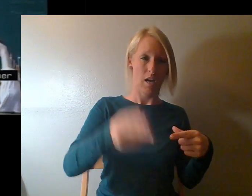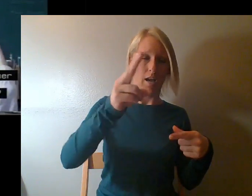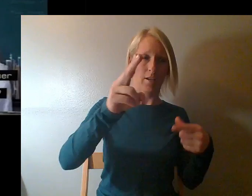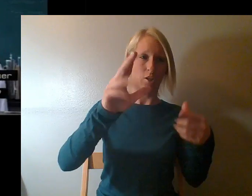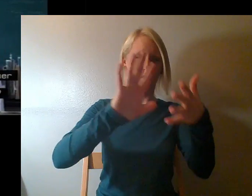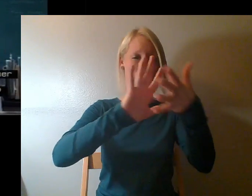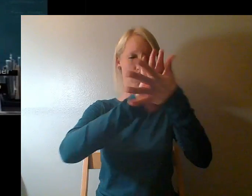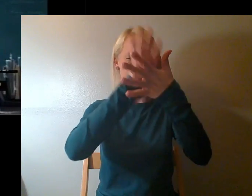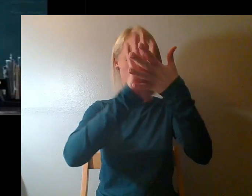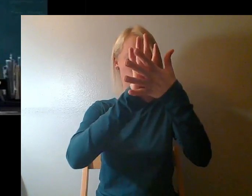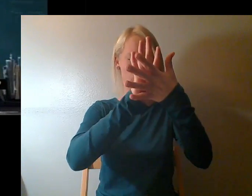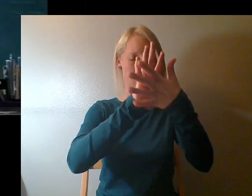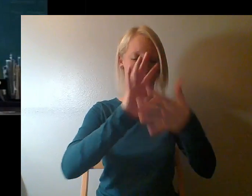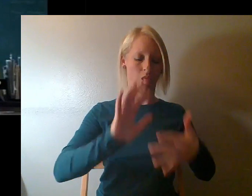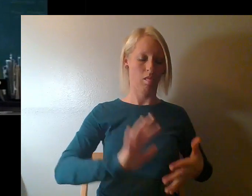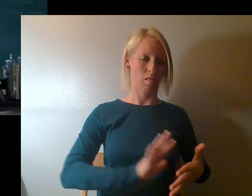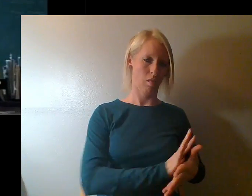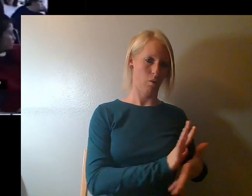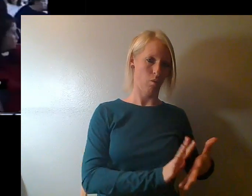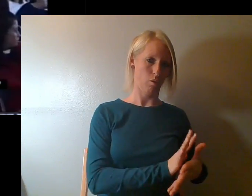water and the egg? Justin?